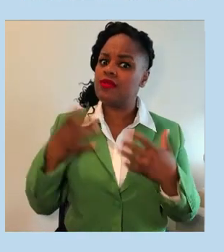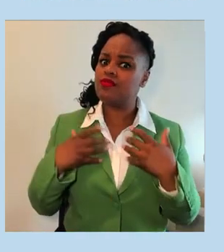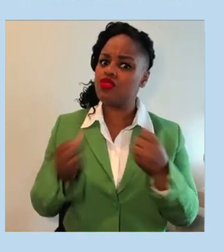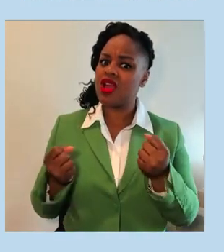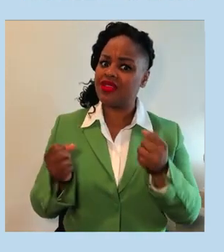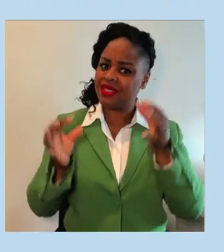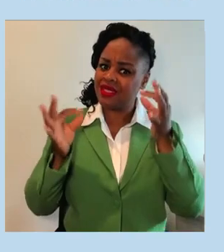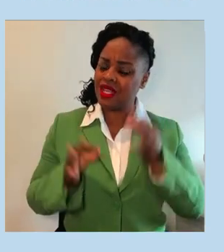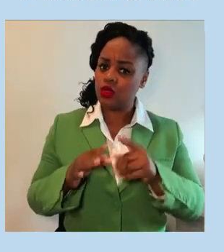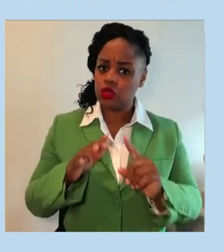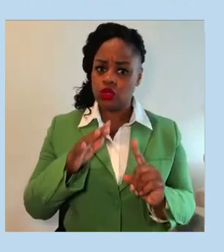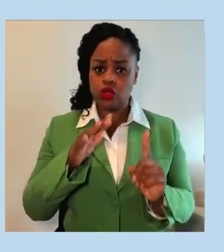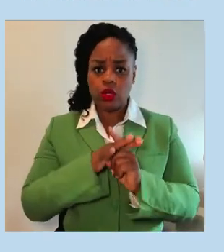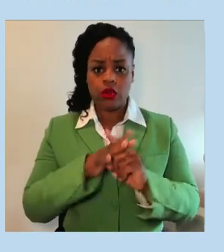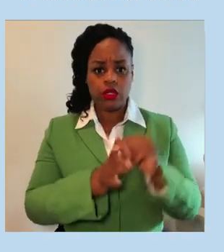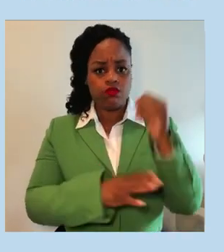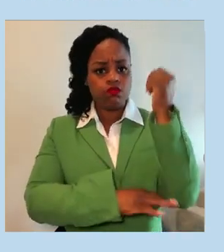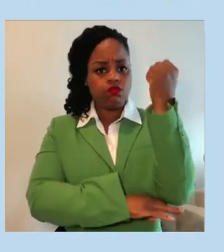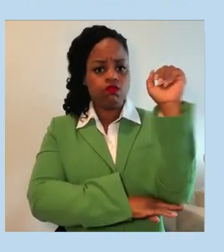message from Secretary Blinken.